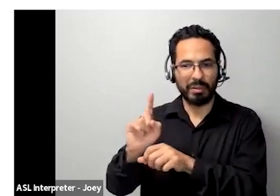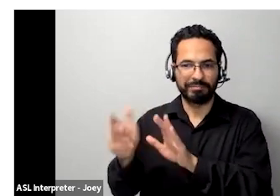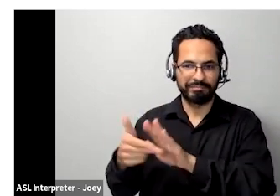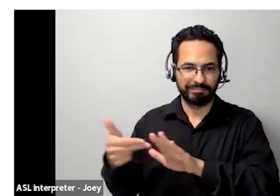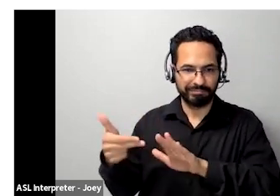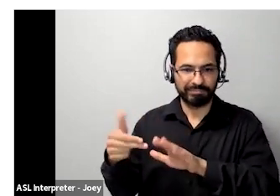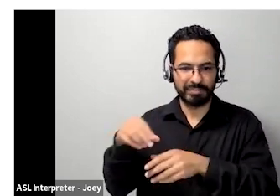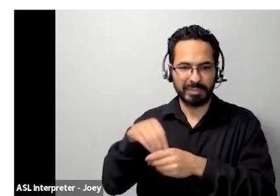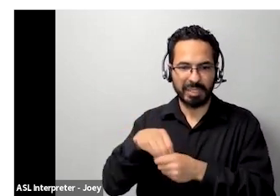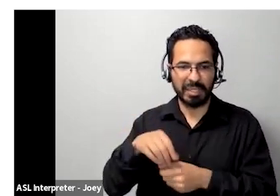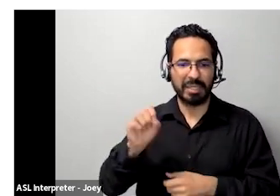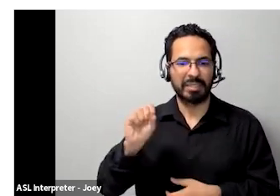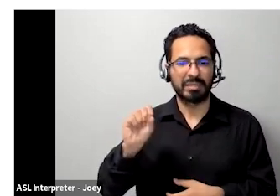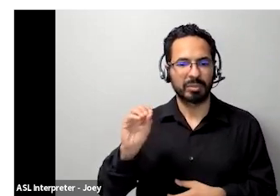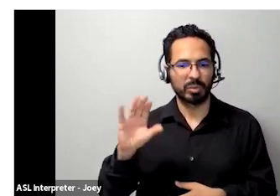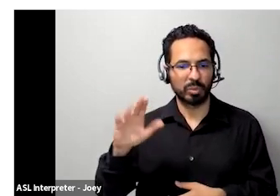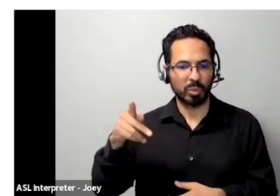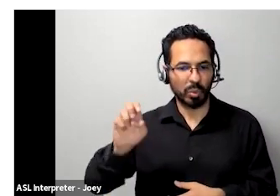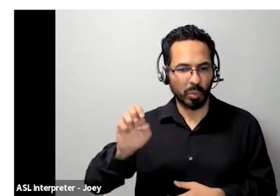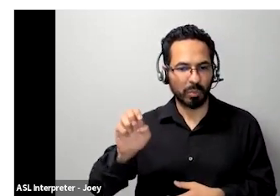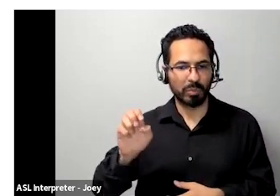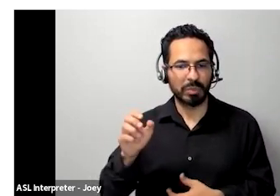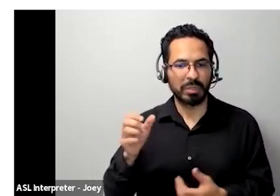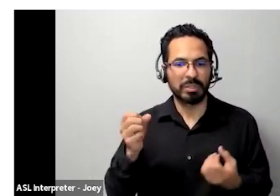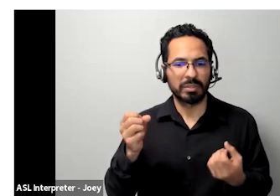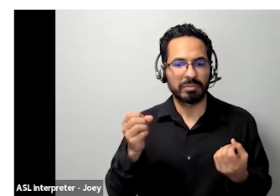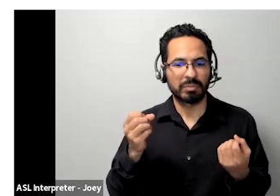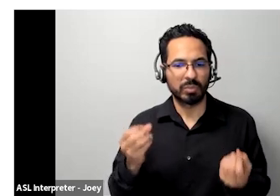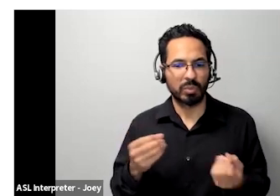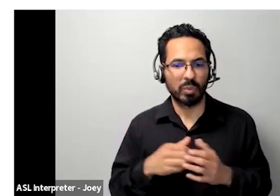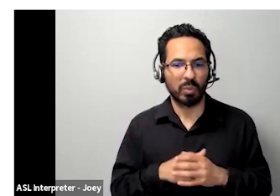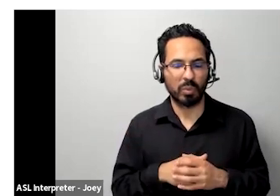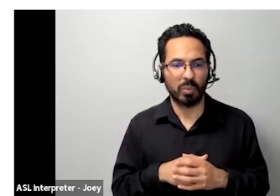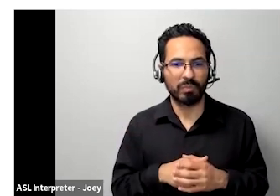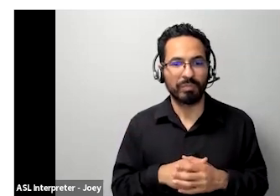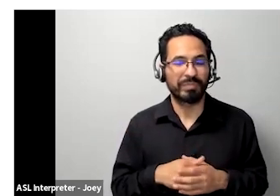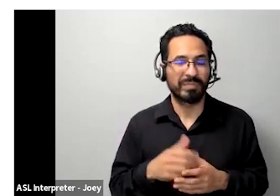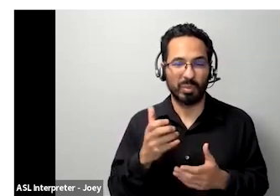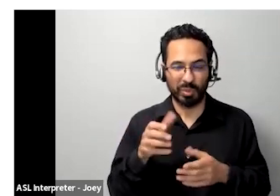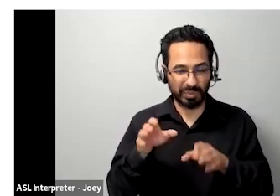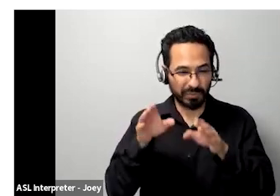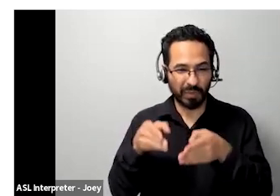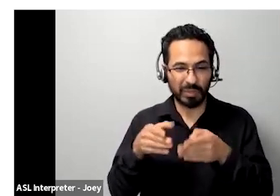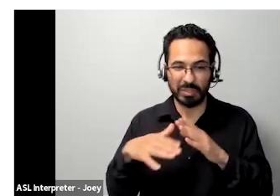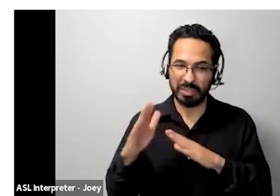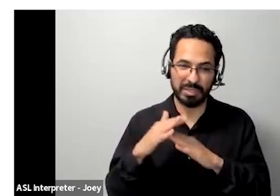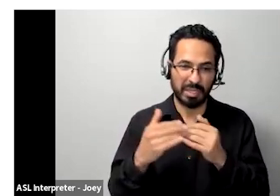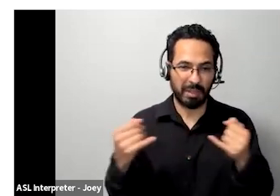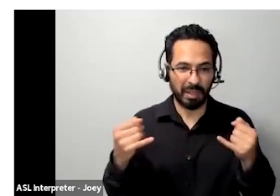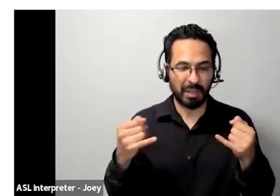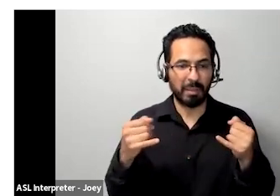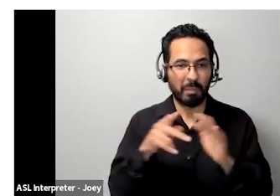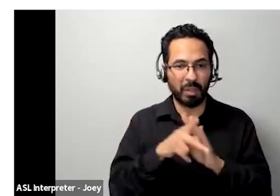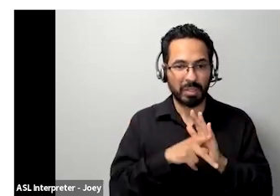So go global. Top line, anchor to the top line corporate policies, and go global. Of